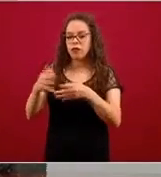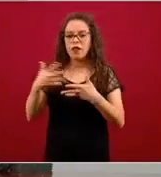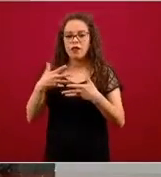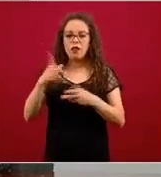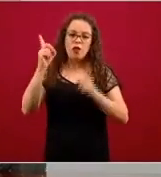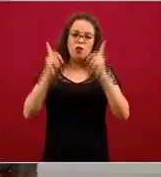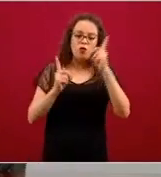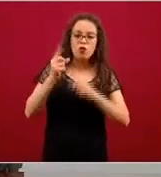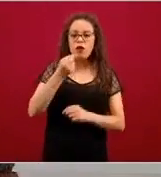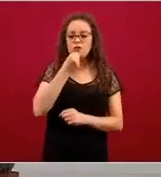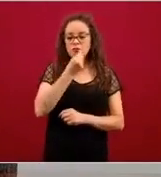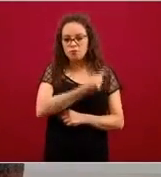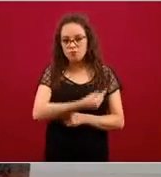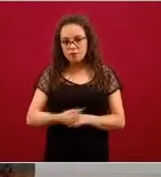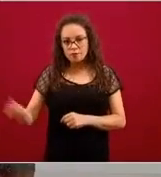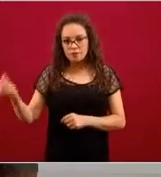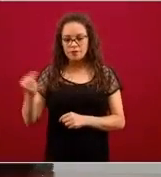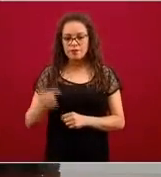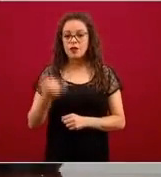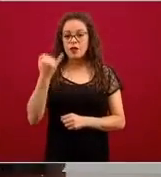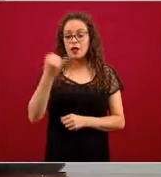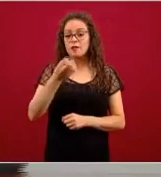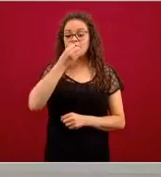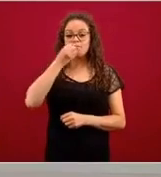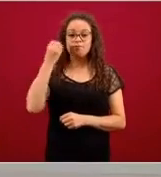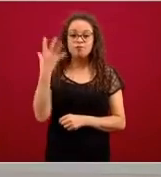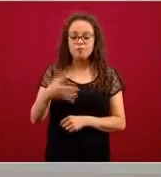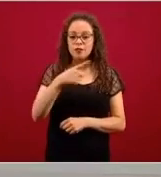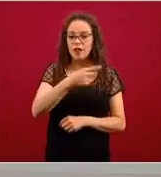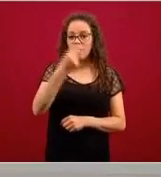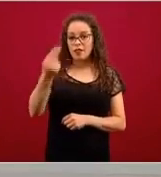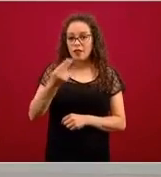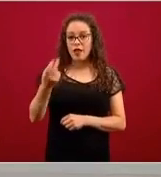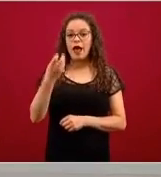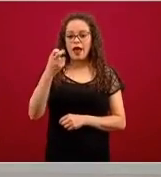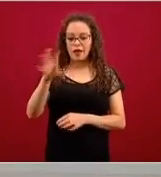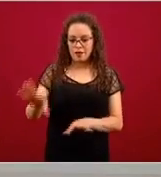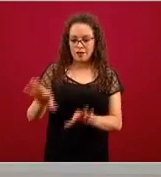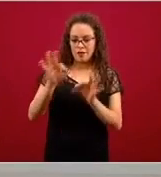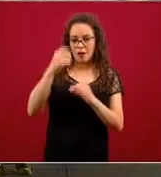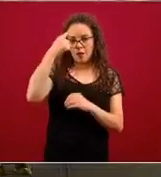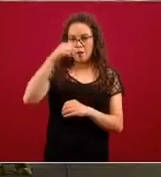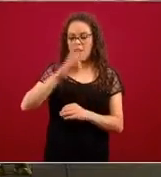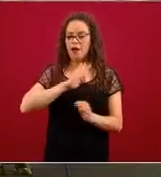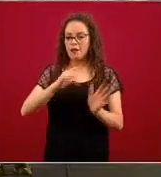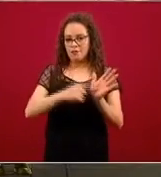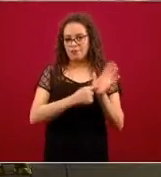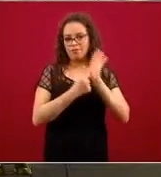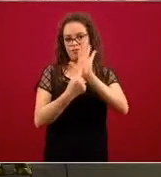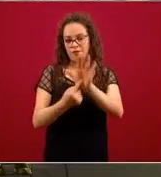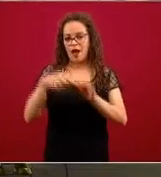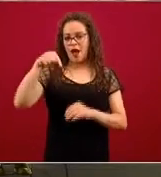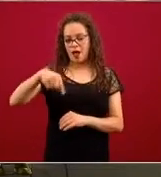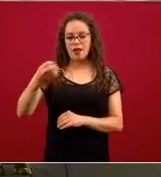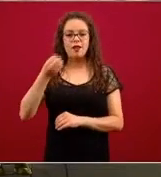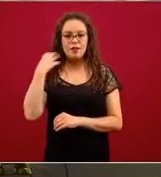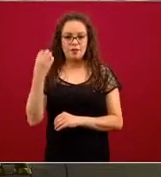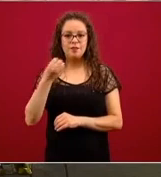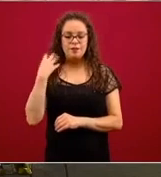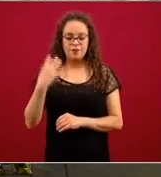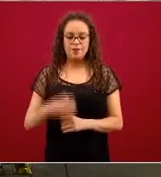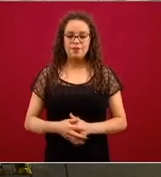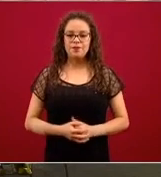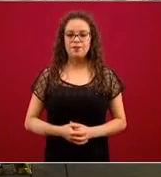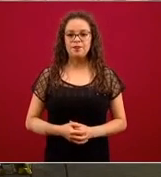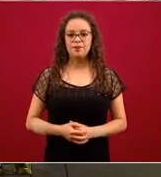And we'll be talking about the most frequently asked questions by children. We'll be showing the drawings sent by children